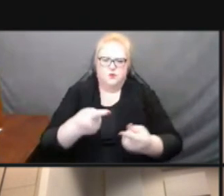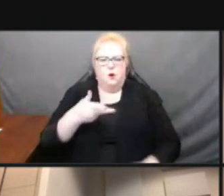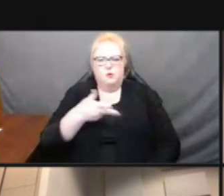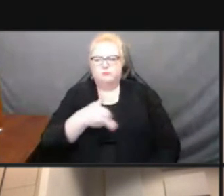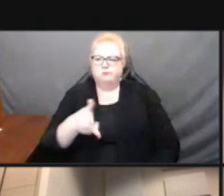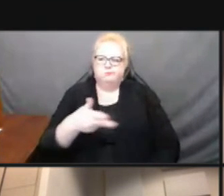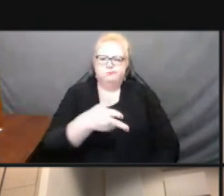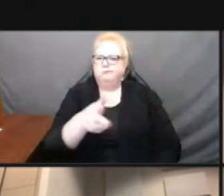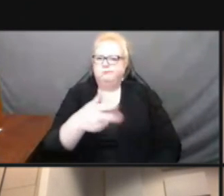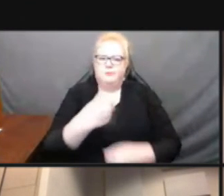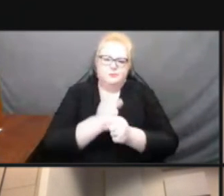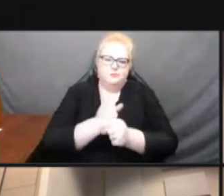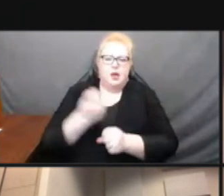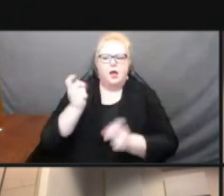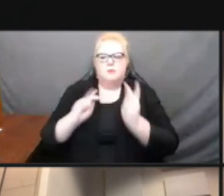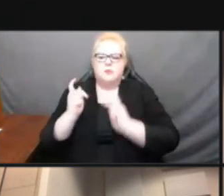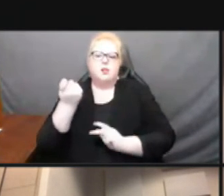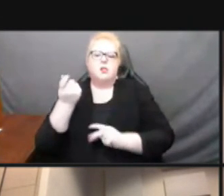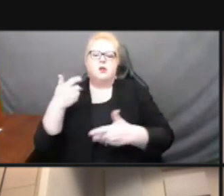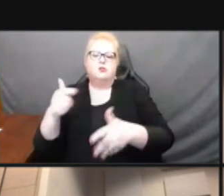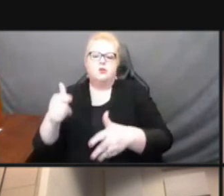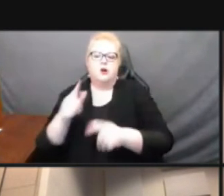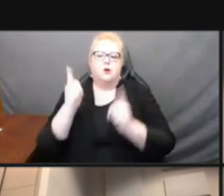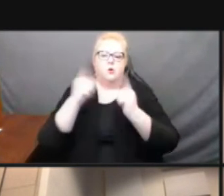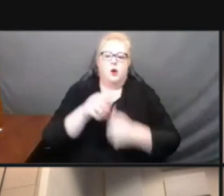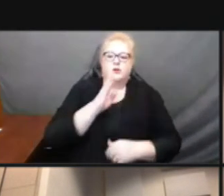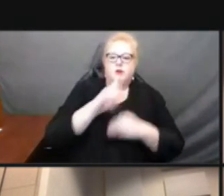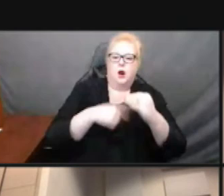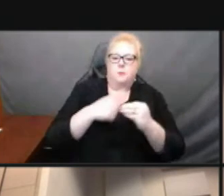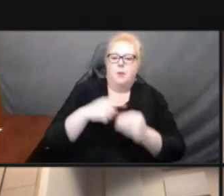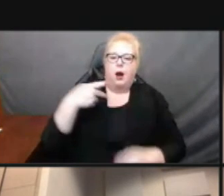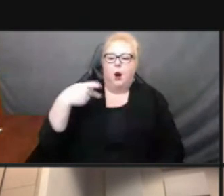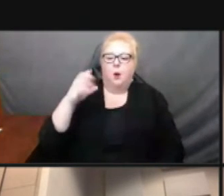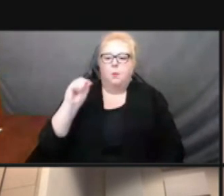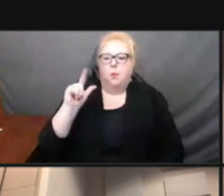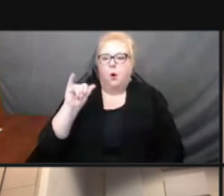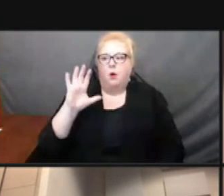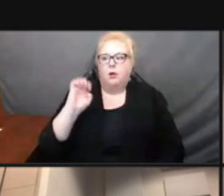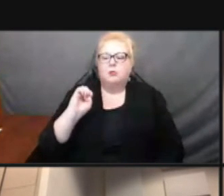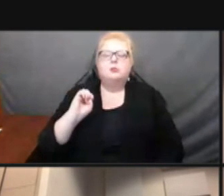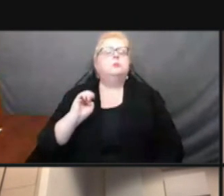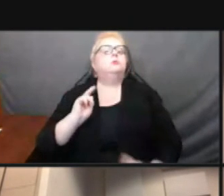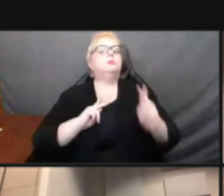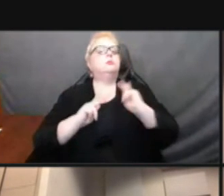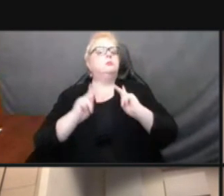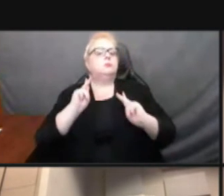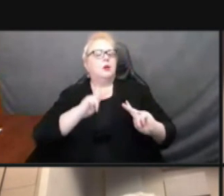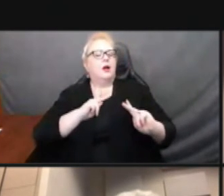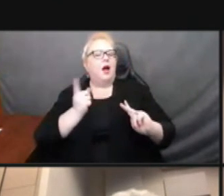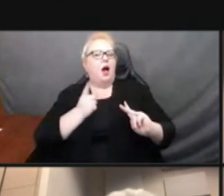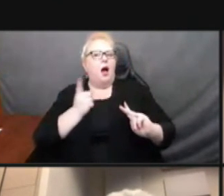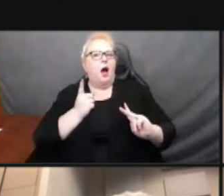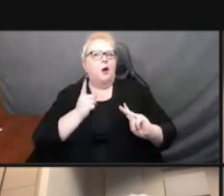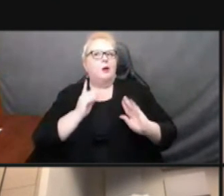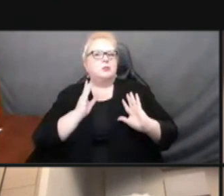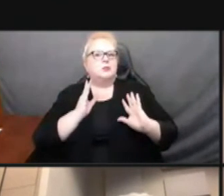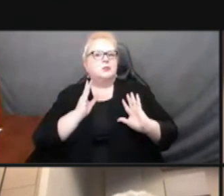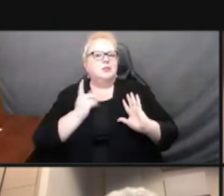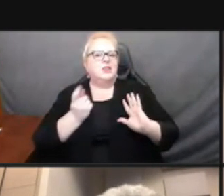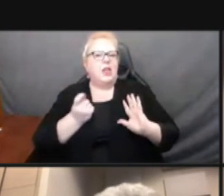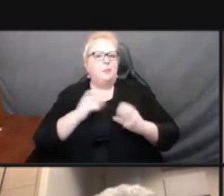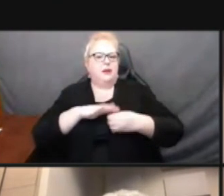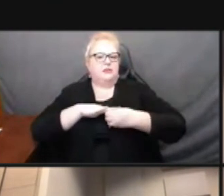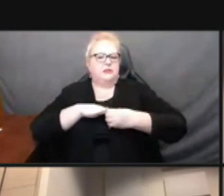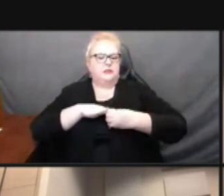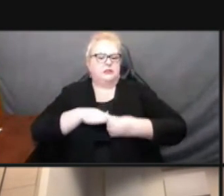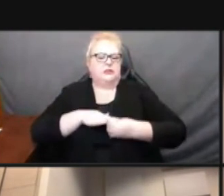nervous. When you say police, it always brings up a little extra. But I want to say something this evening about what